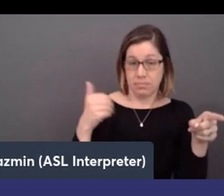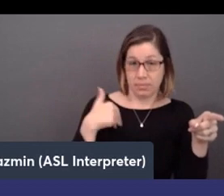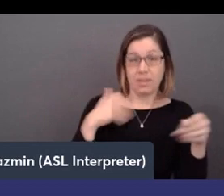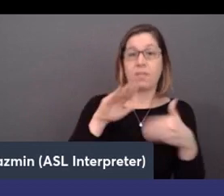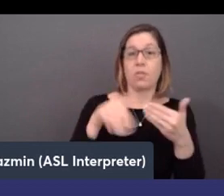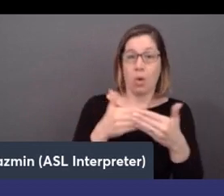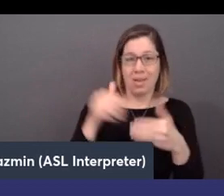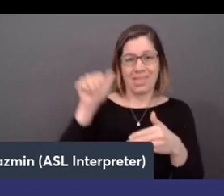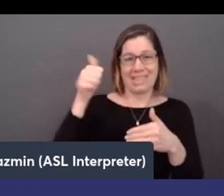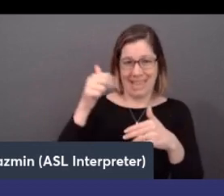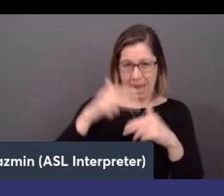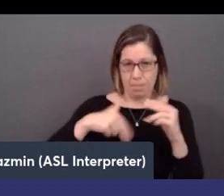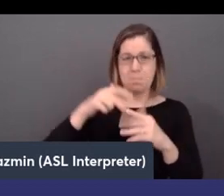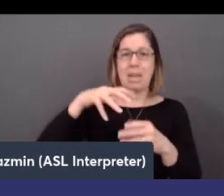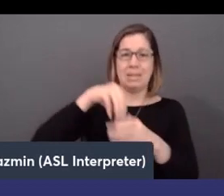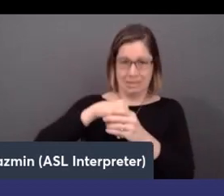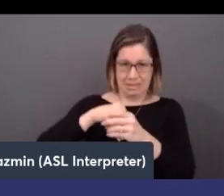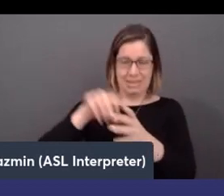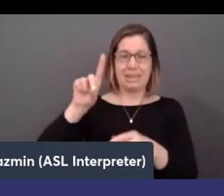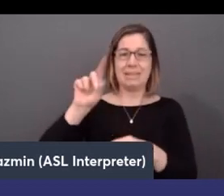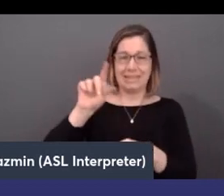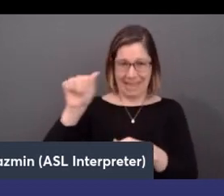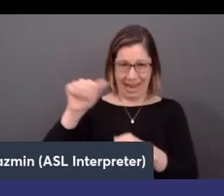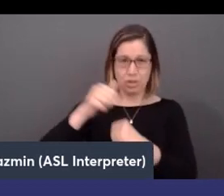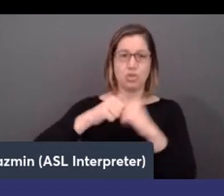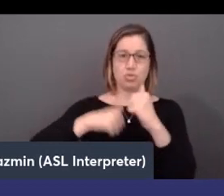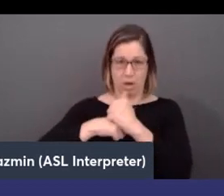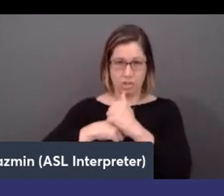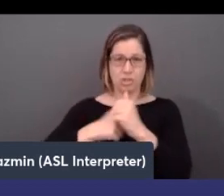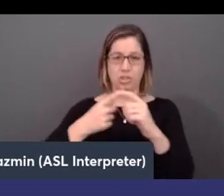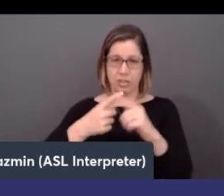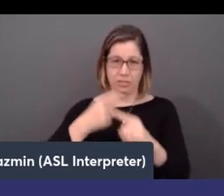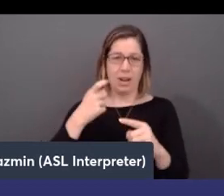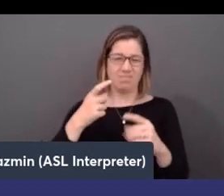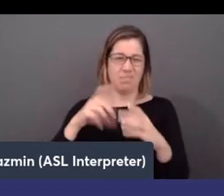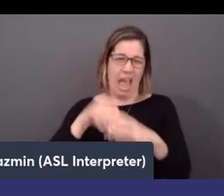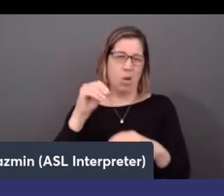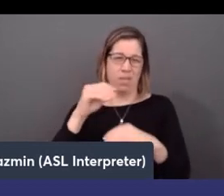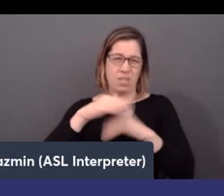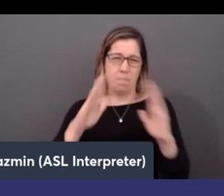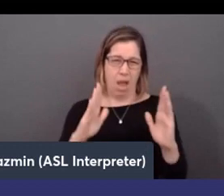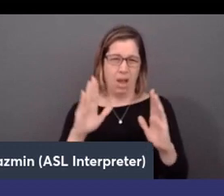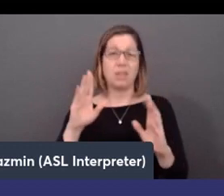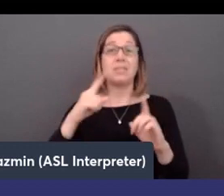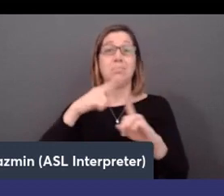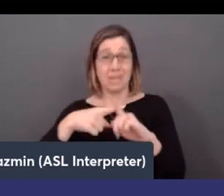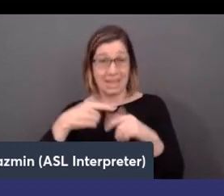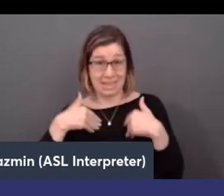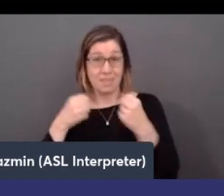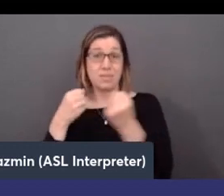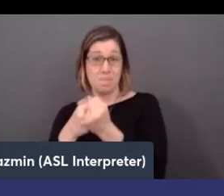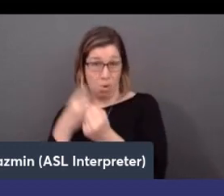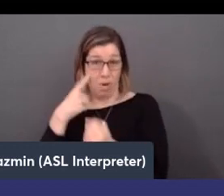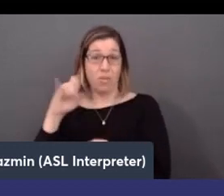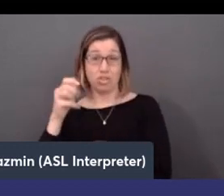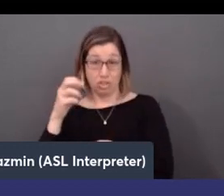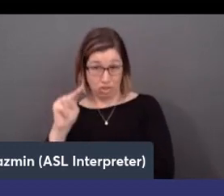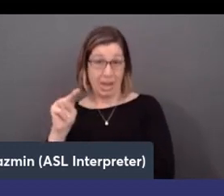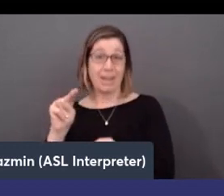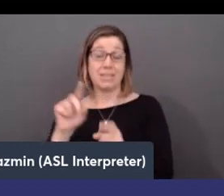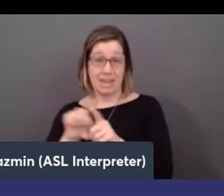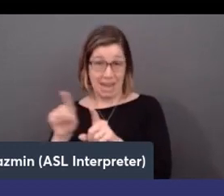built-in data structures that Redis supports out of the box. And we do also have support for JSON as a native data